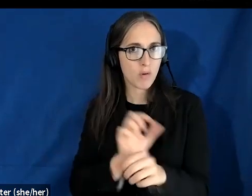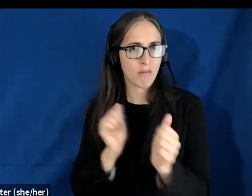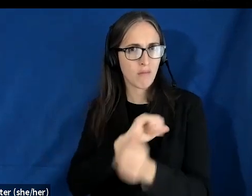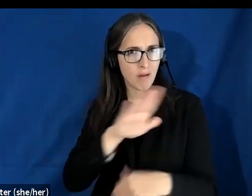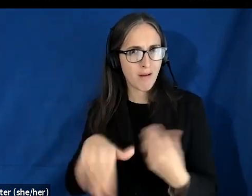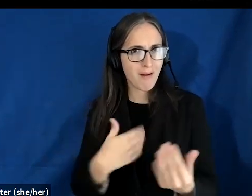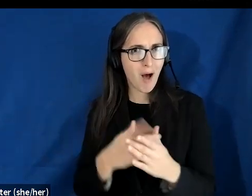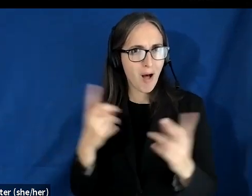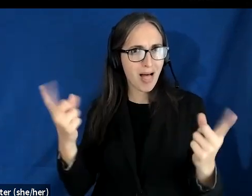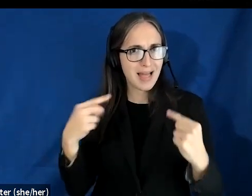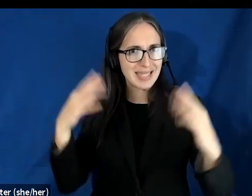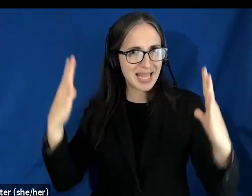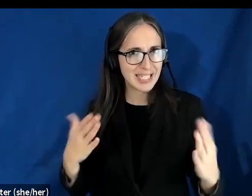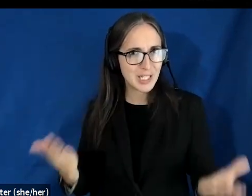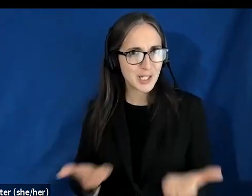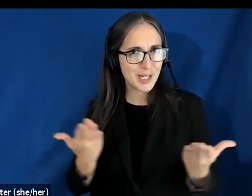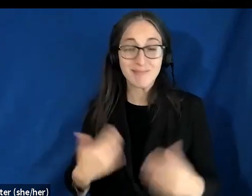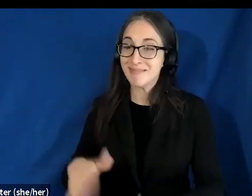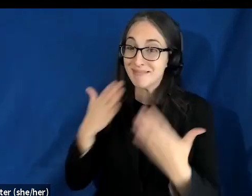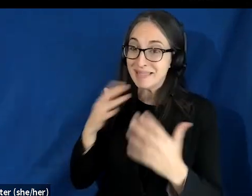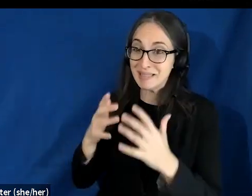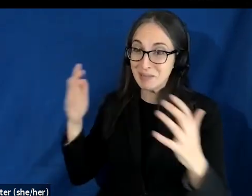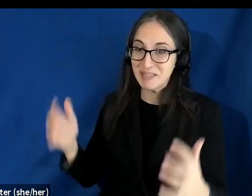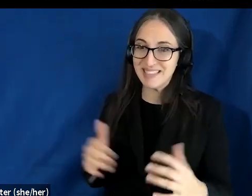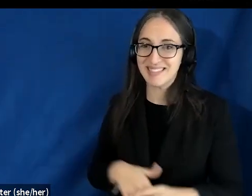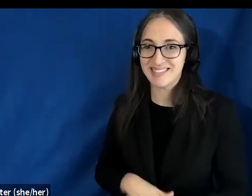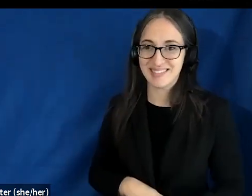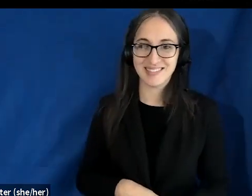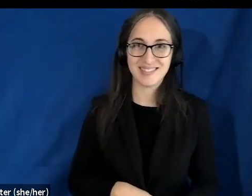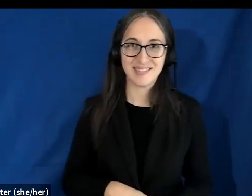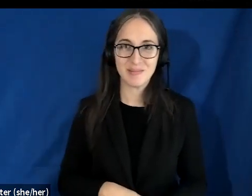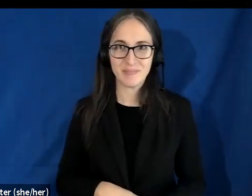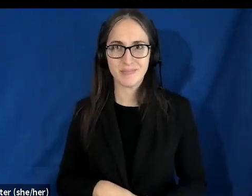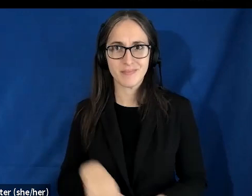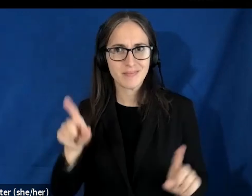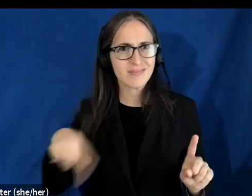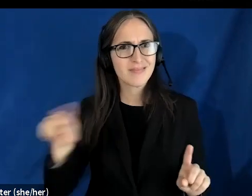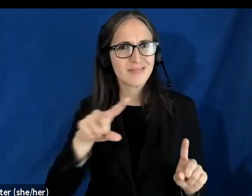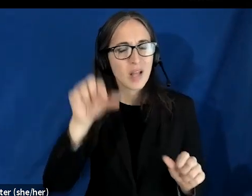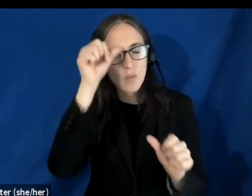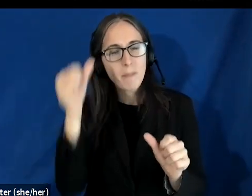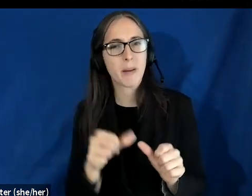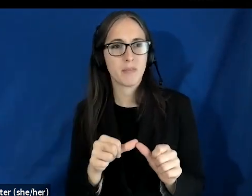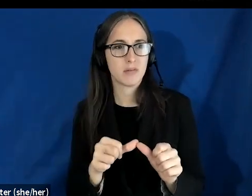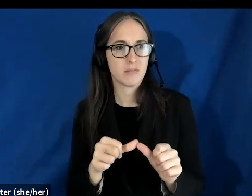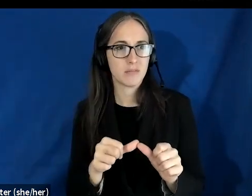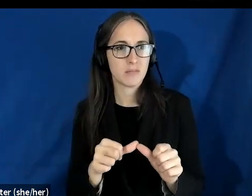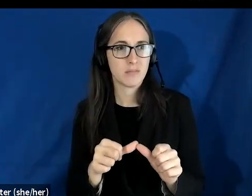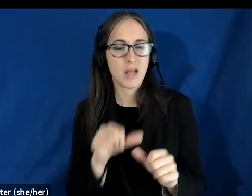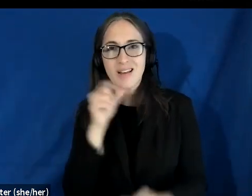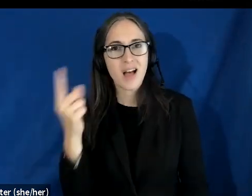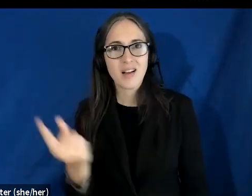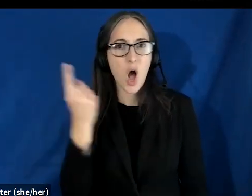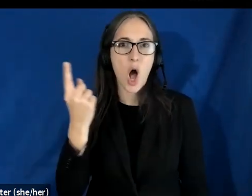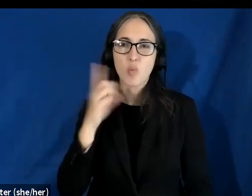conference attendees. Thank you so much. And guys, remember, it's not always going to be sunny and